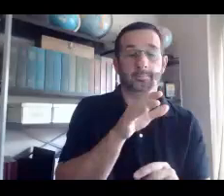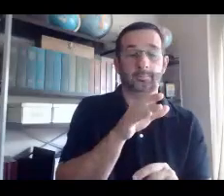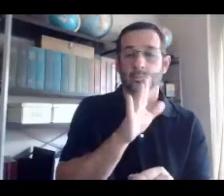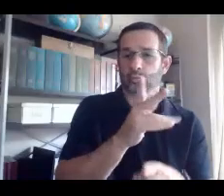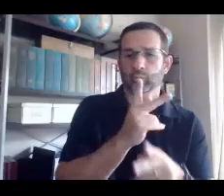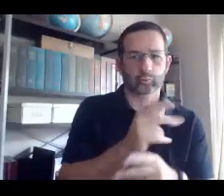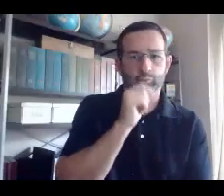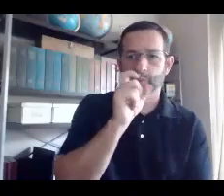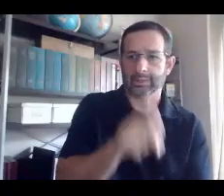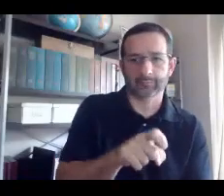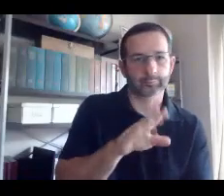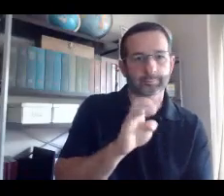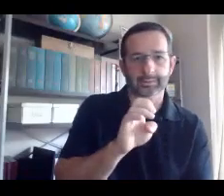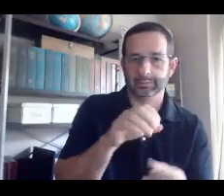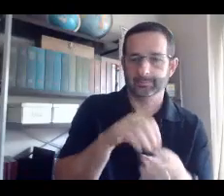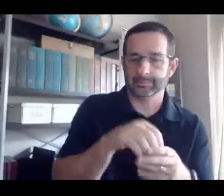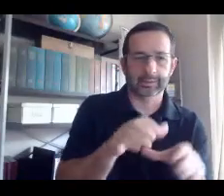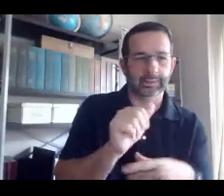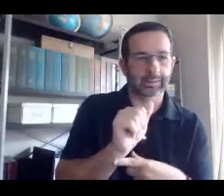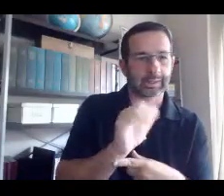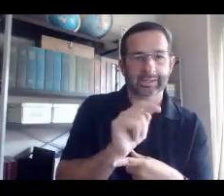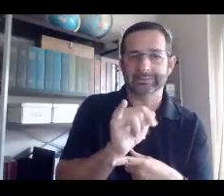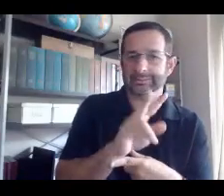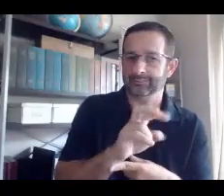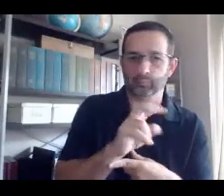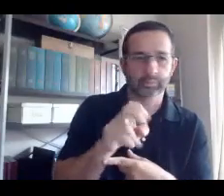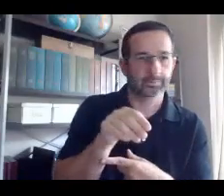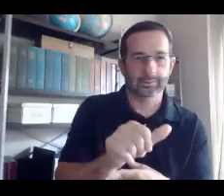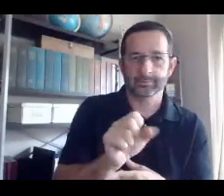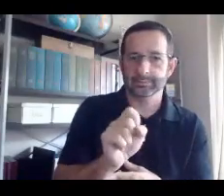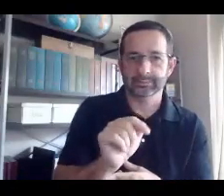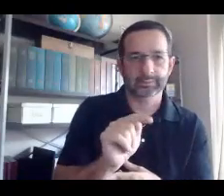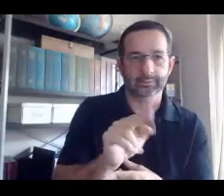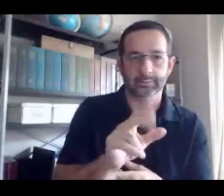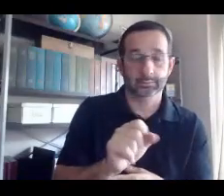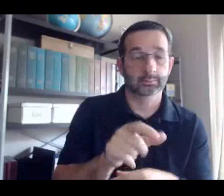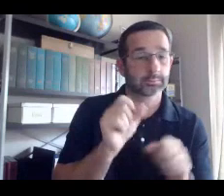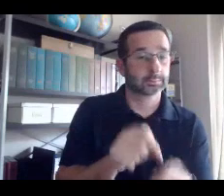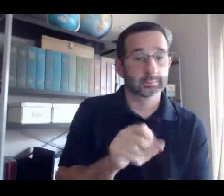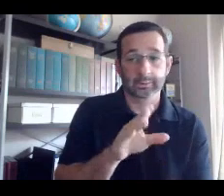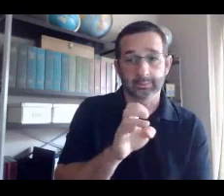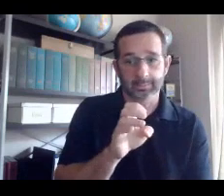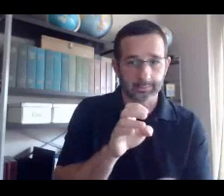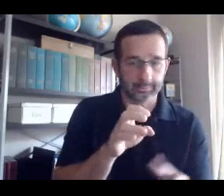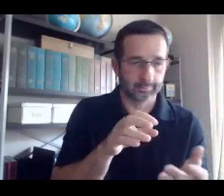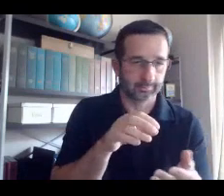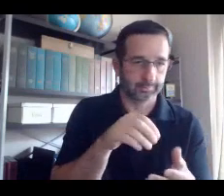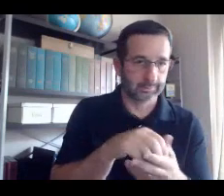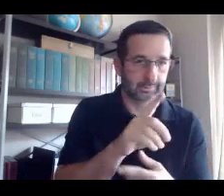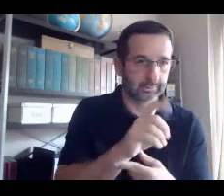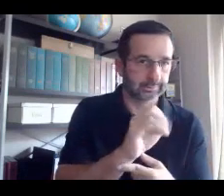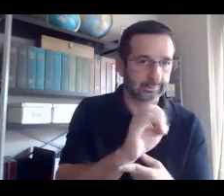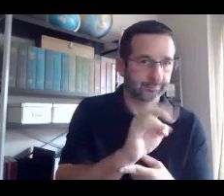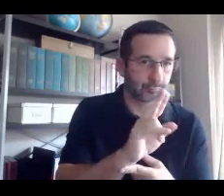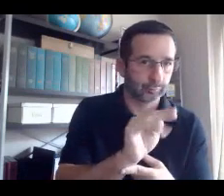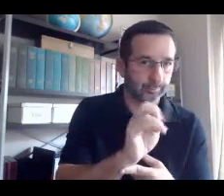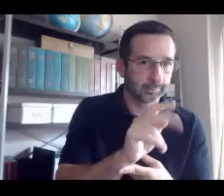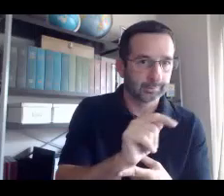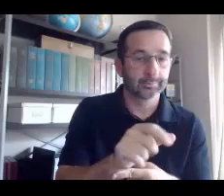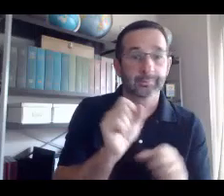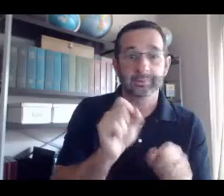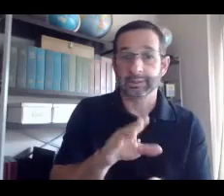Okay. So for the first part, you do not have to be in an active or repayment status.